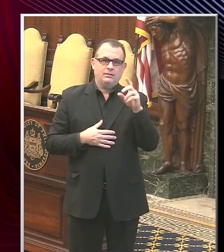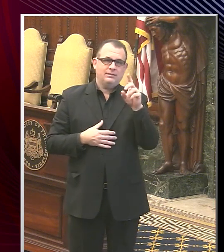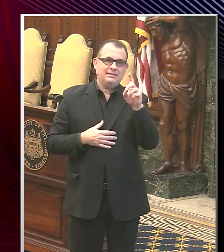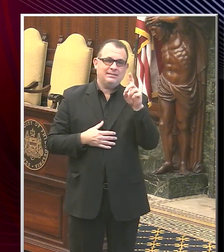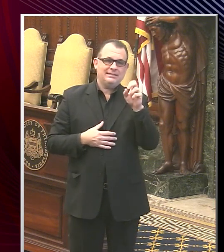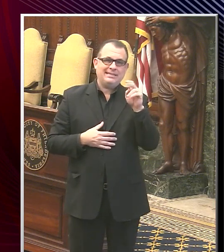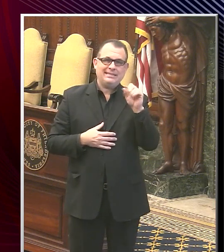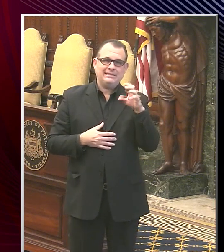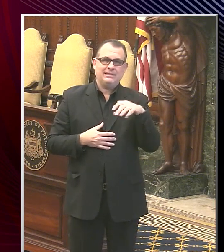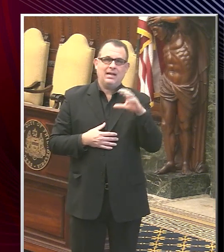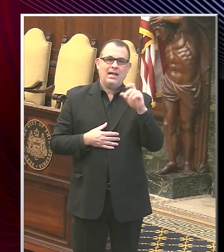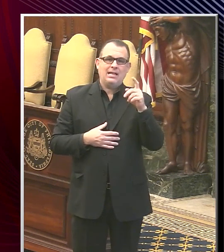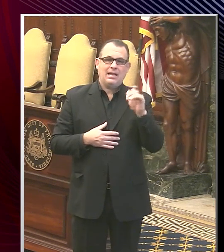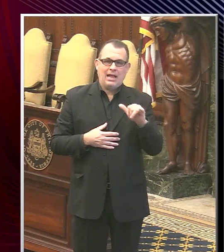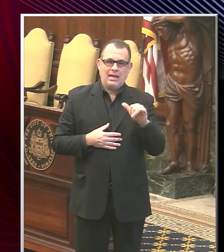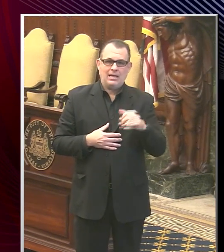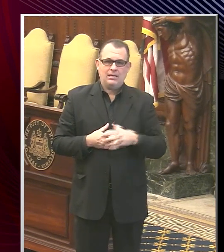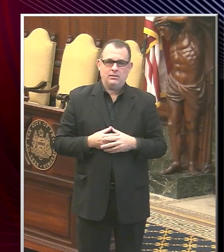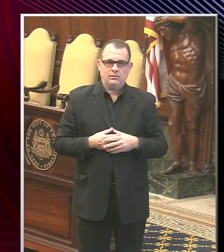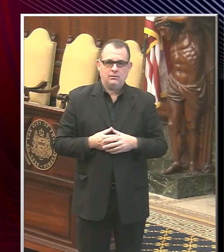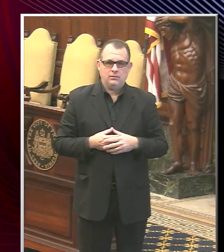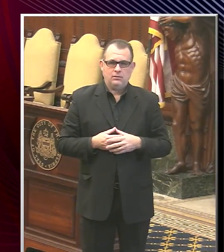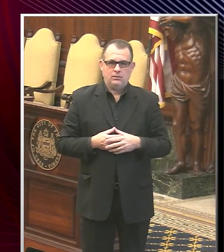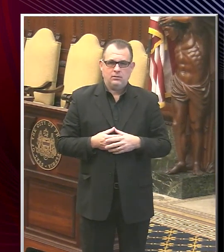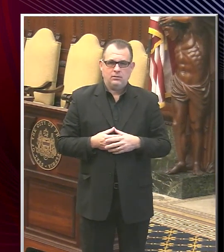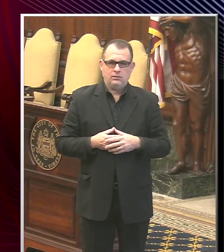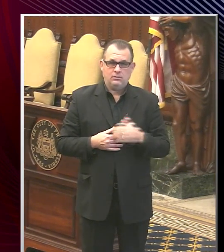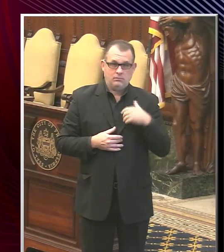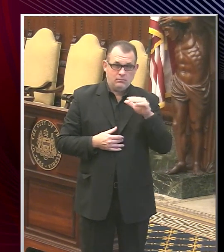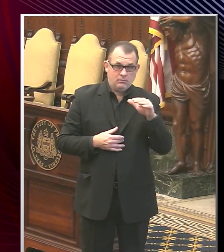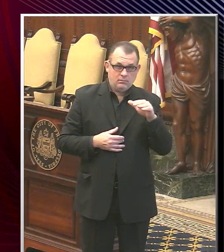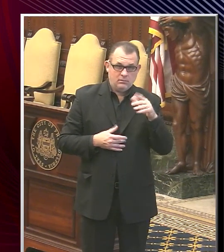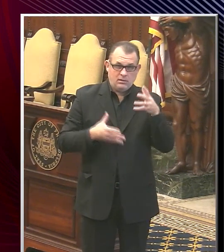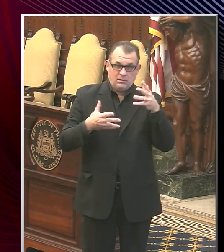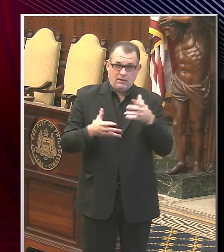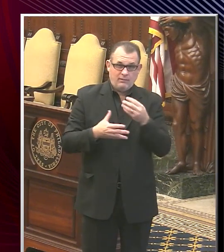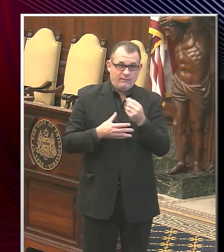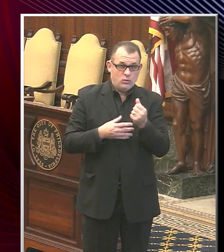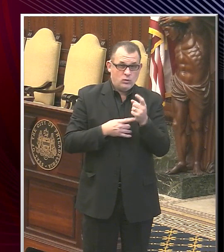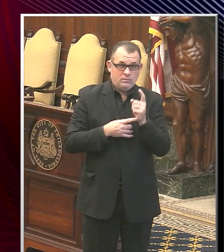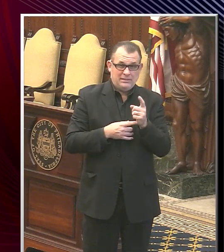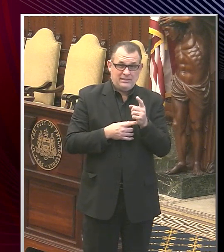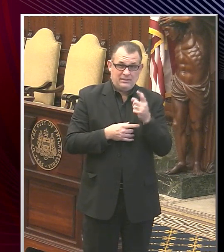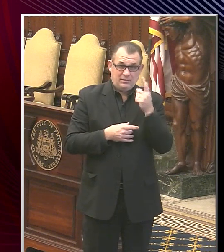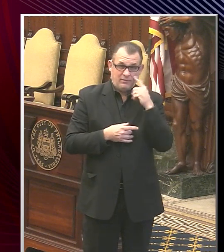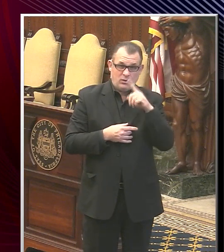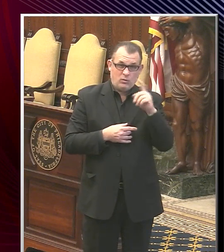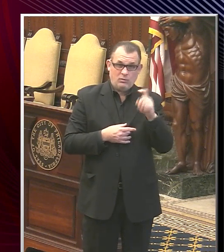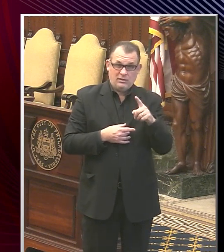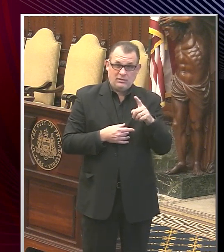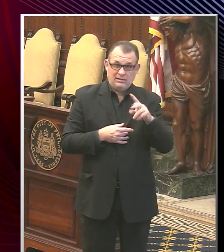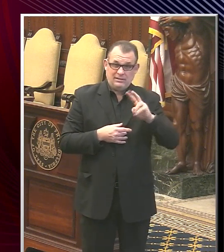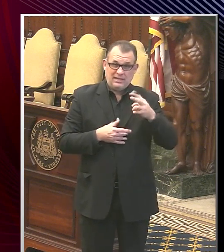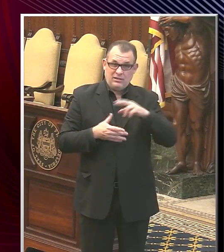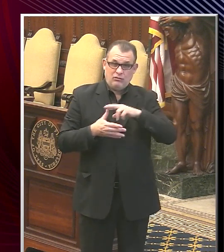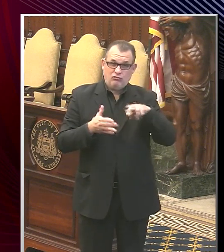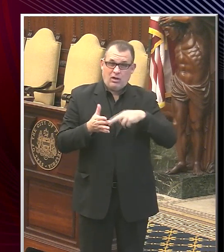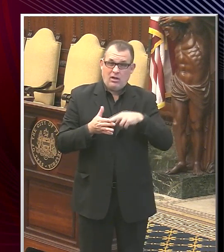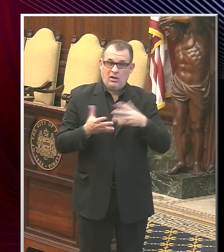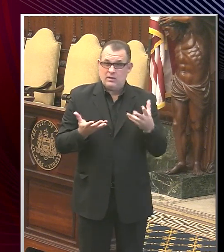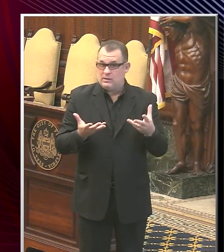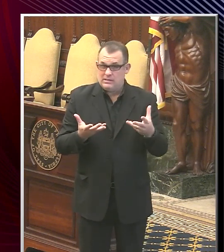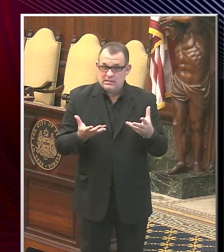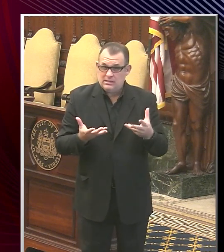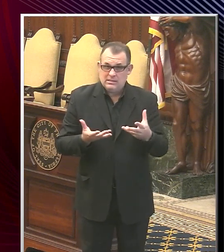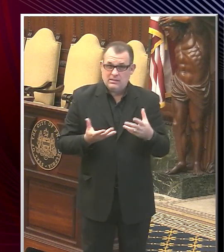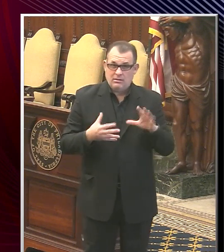that after Denise, we have a few minutes for questions in a second round. But for